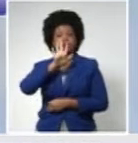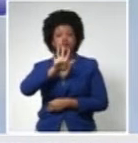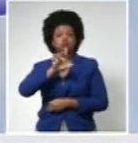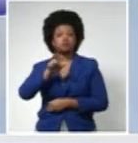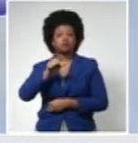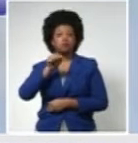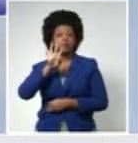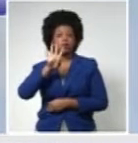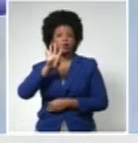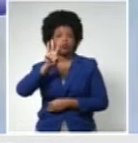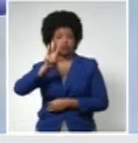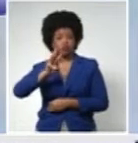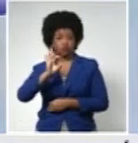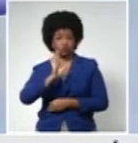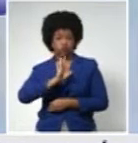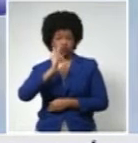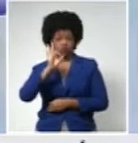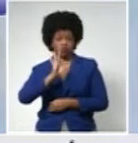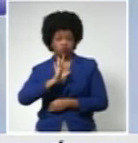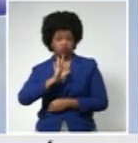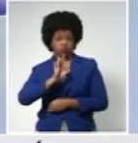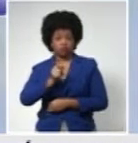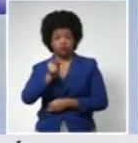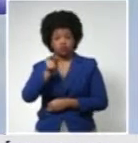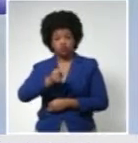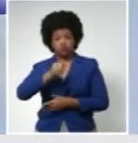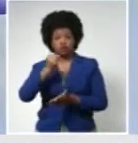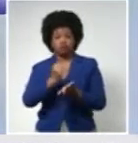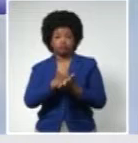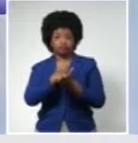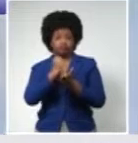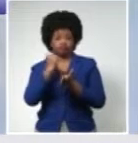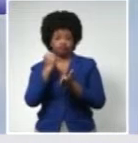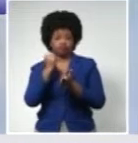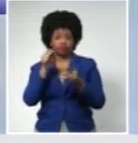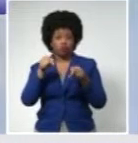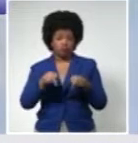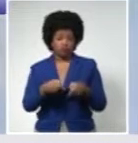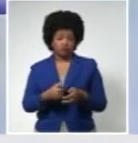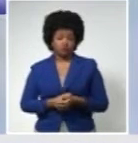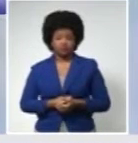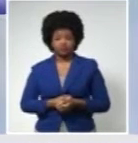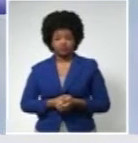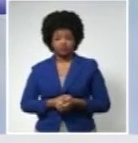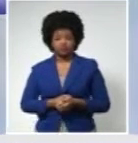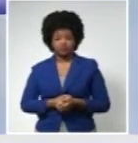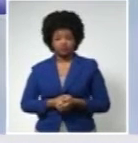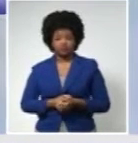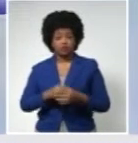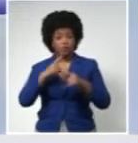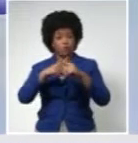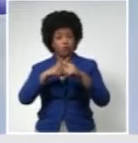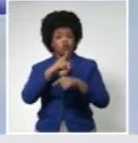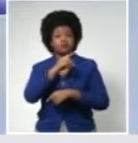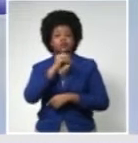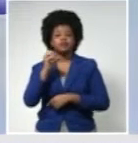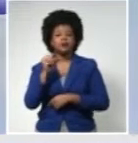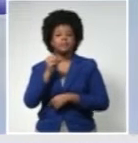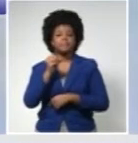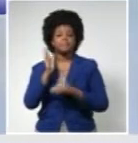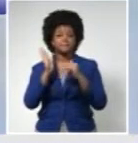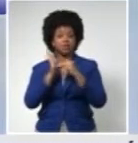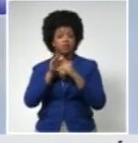It's still diagnosing cases, but it's lower. The rate is lower than yesterday's. Matanzas